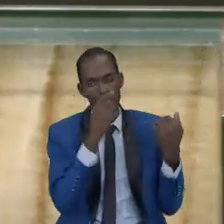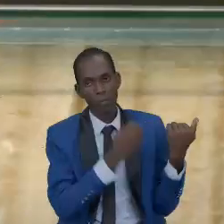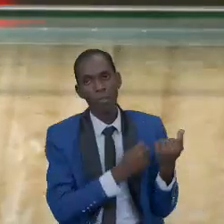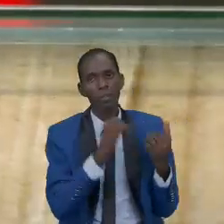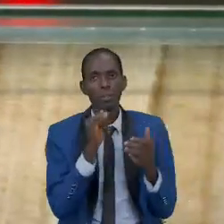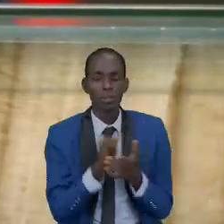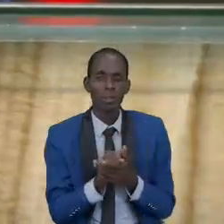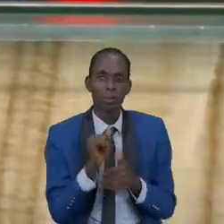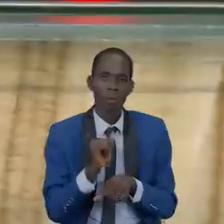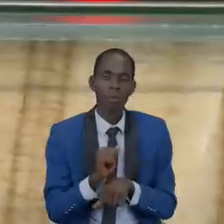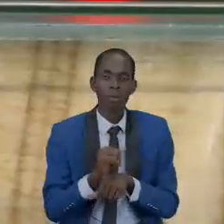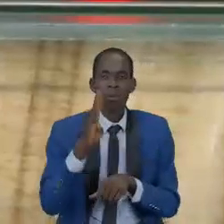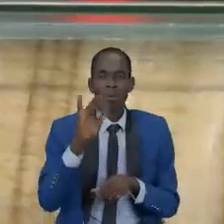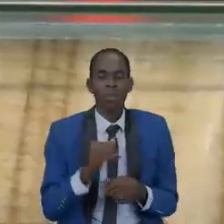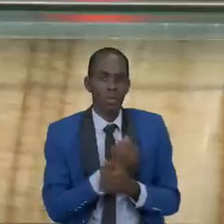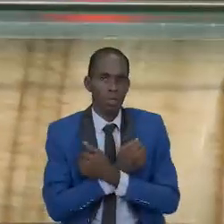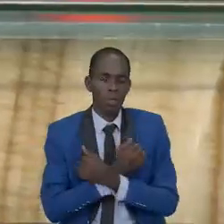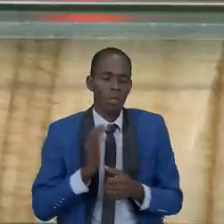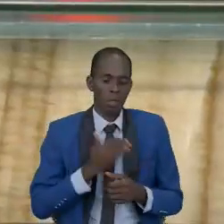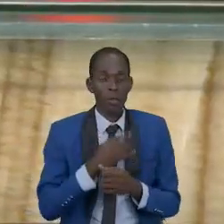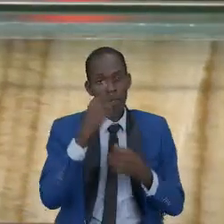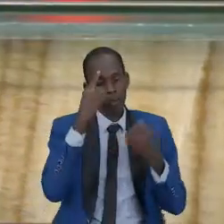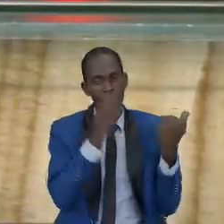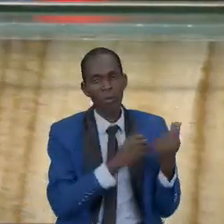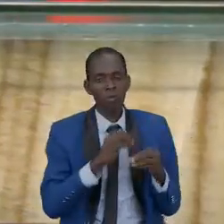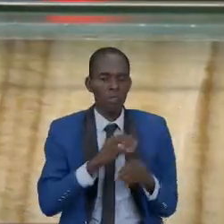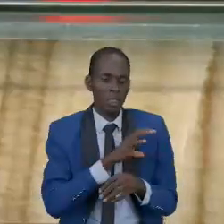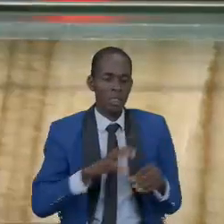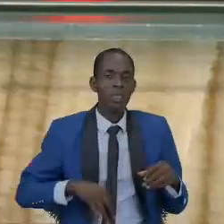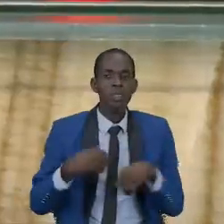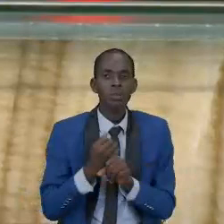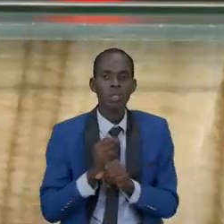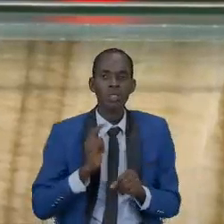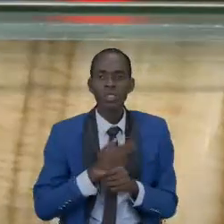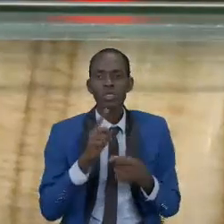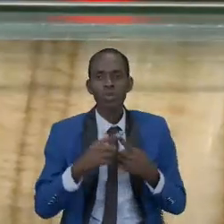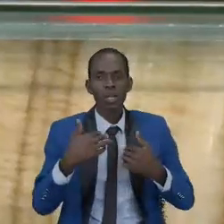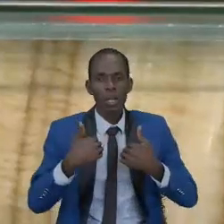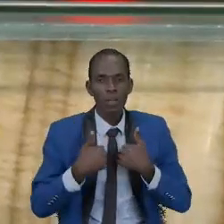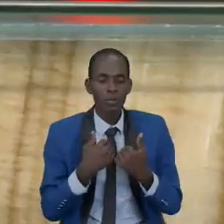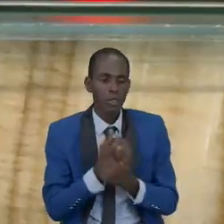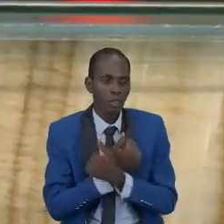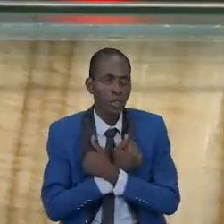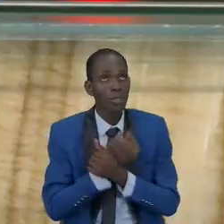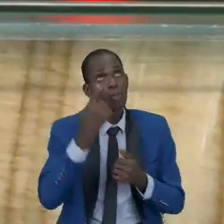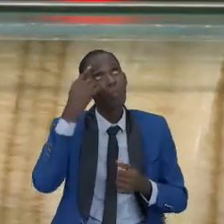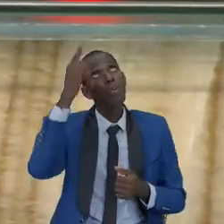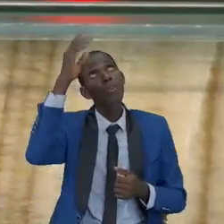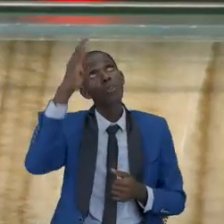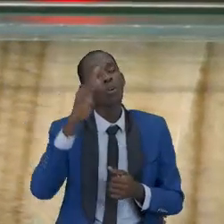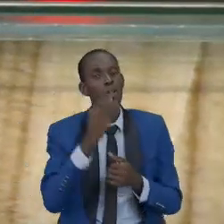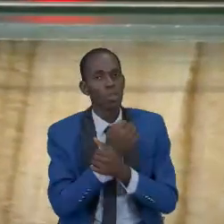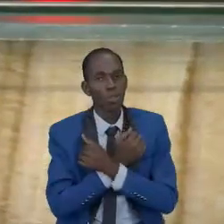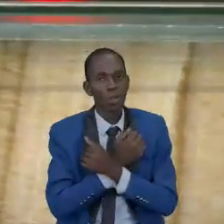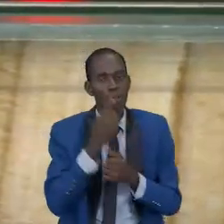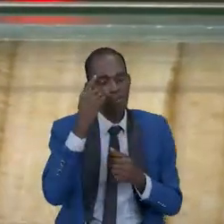worketh by love. A faith in Christ makes us to have love for God and love